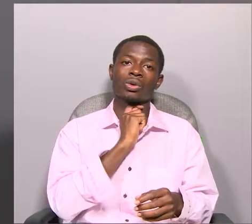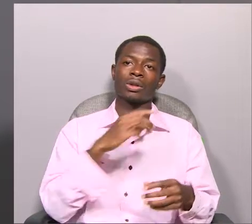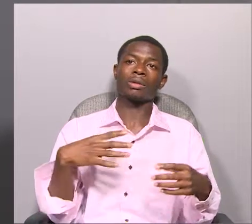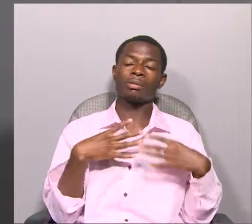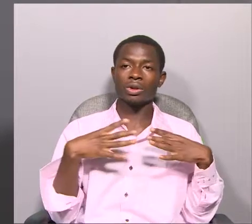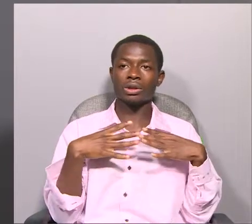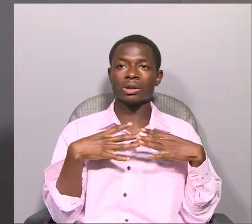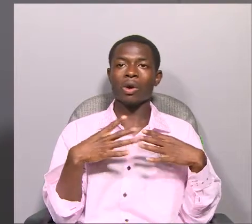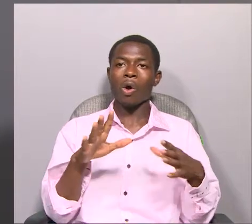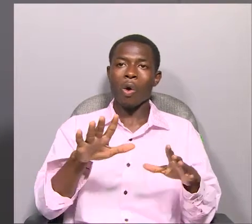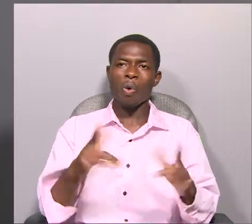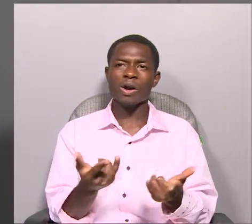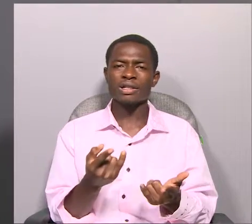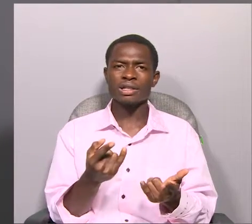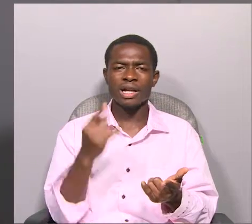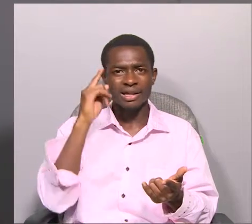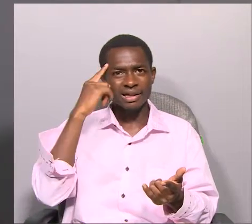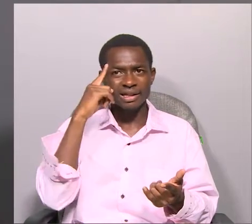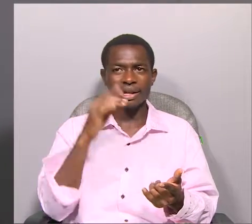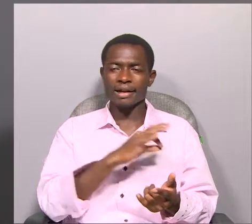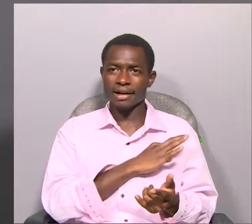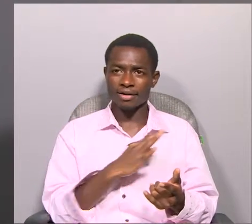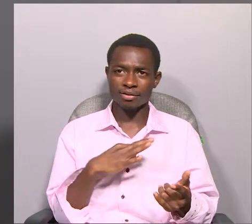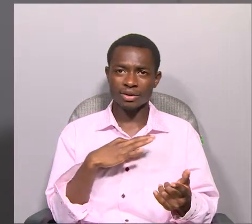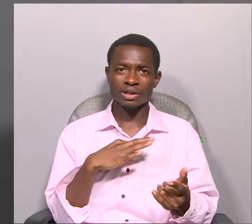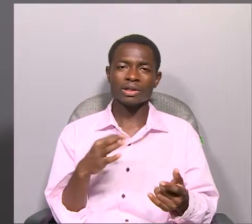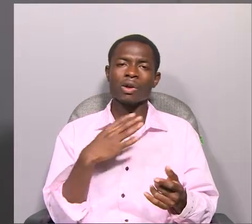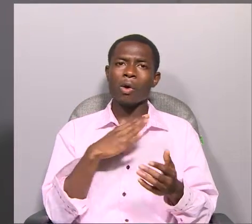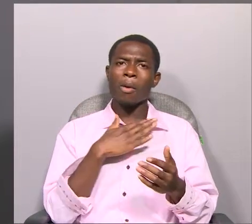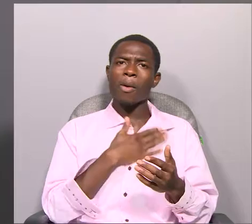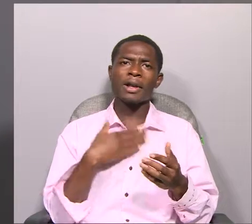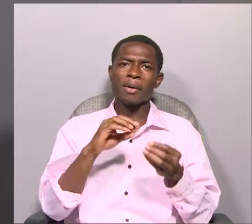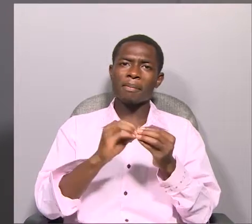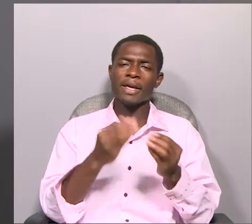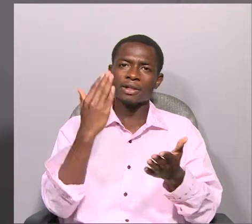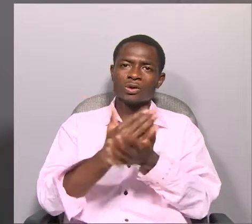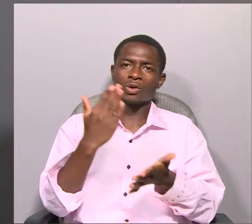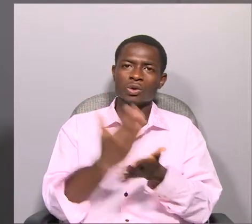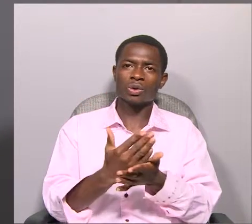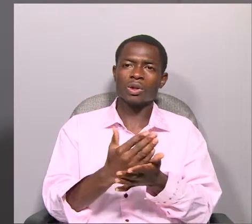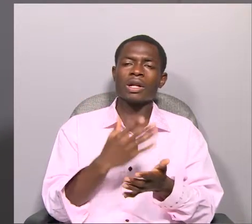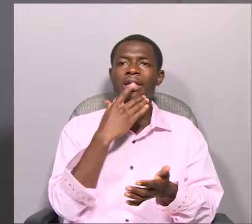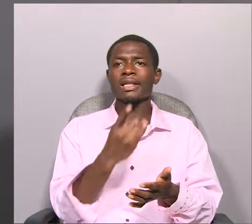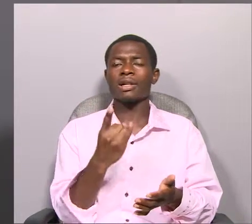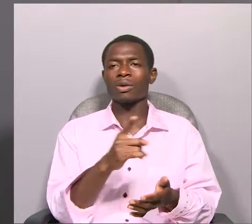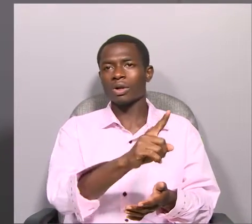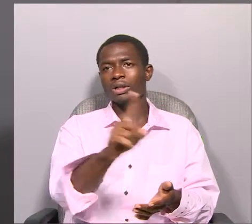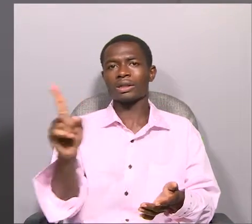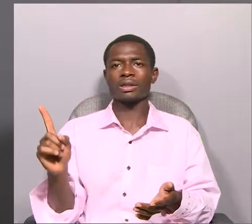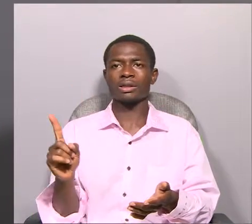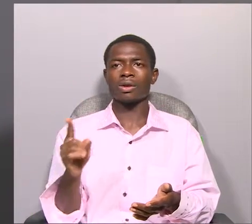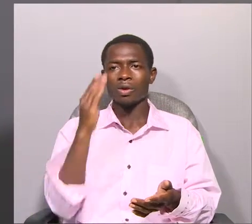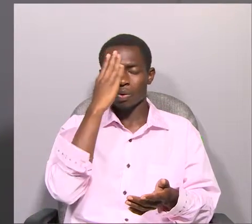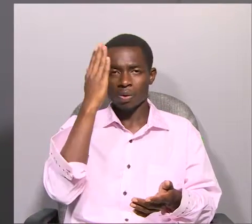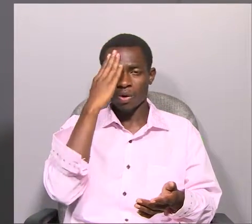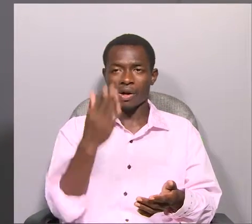important, that what I think you are saying is government must make sure that the young ones